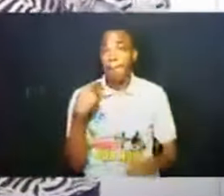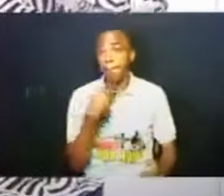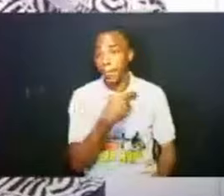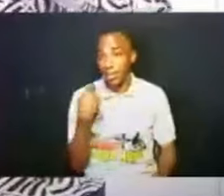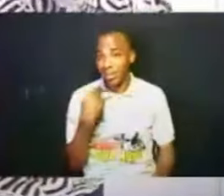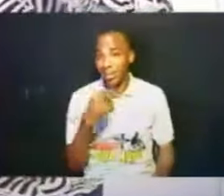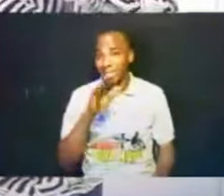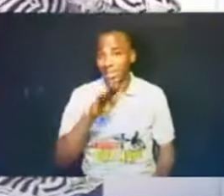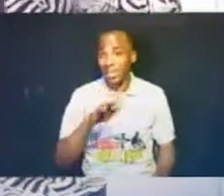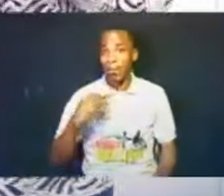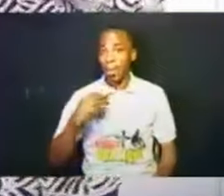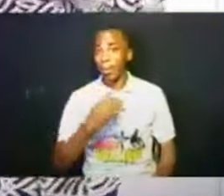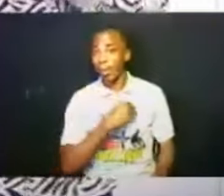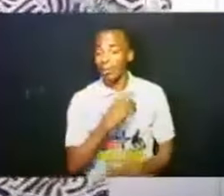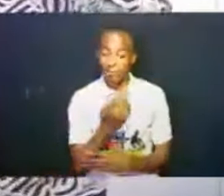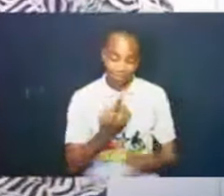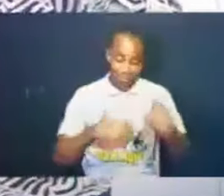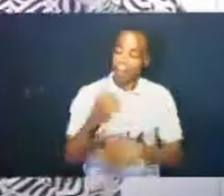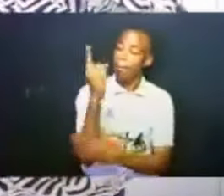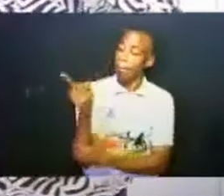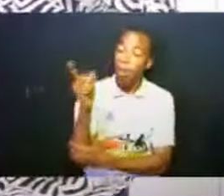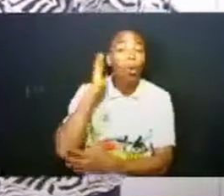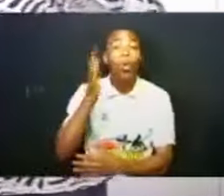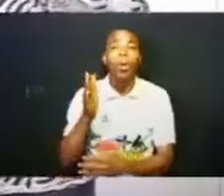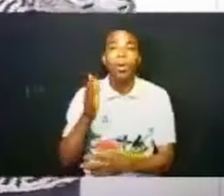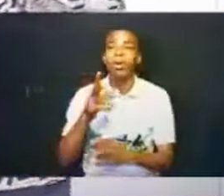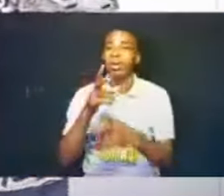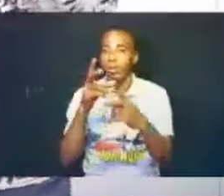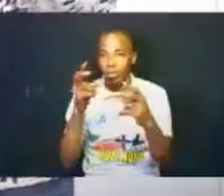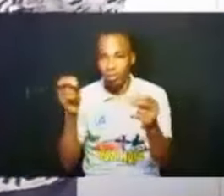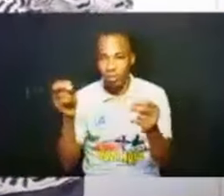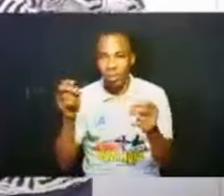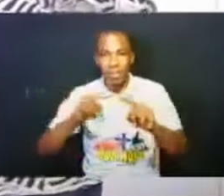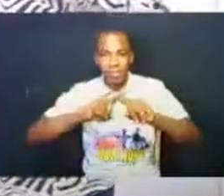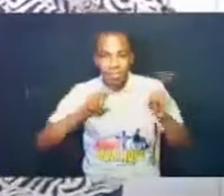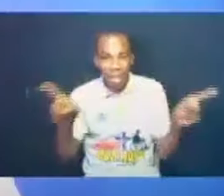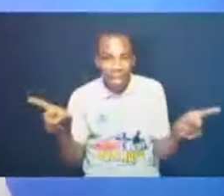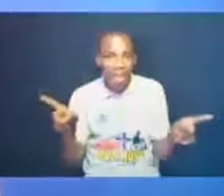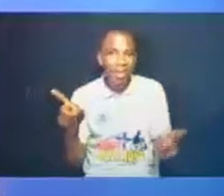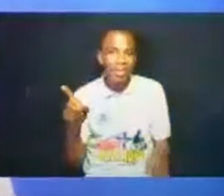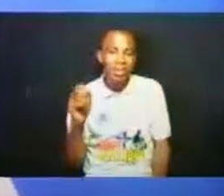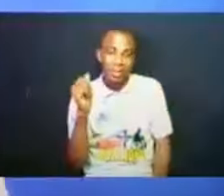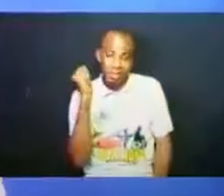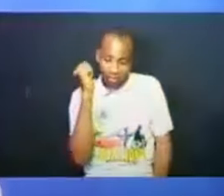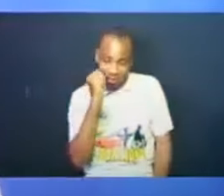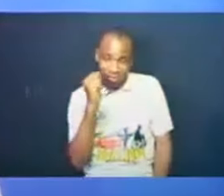But you see, the lady that we are going to talk